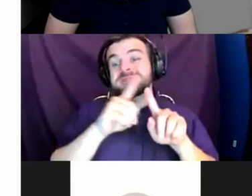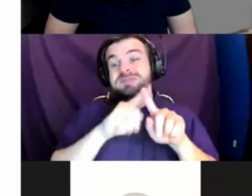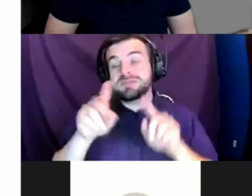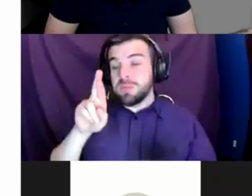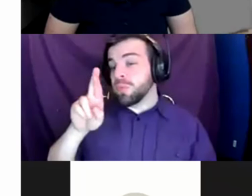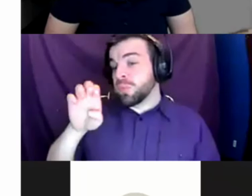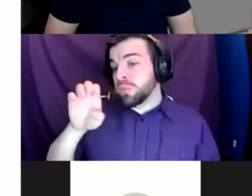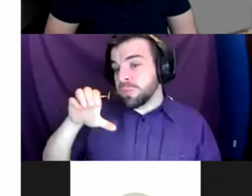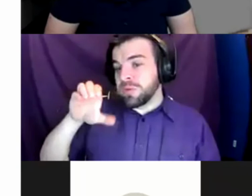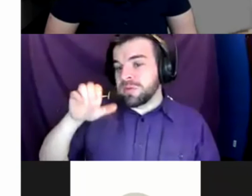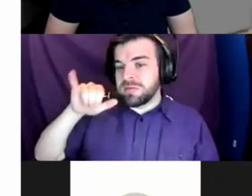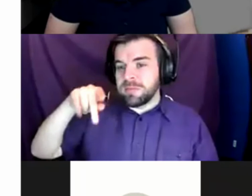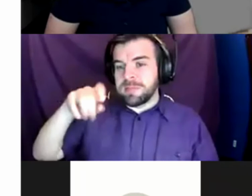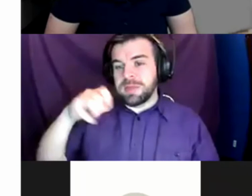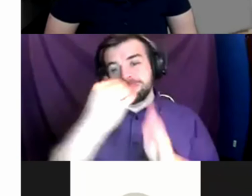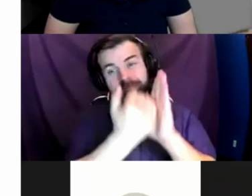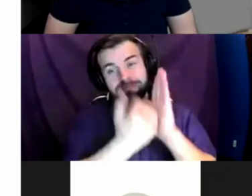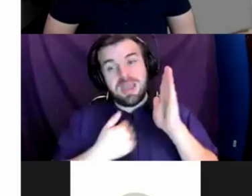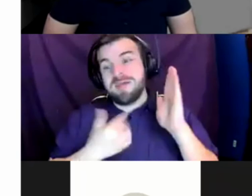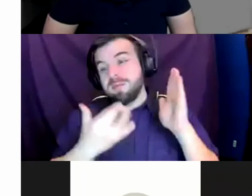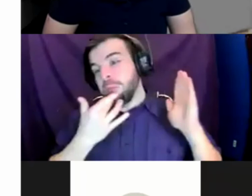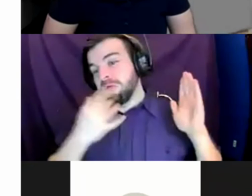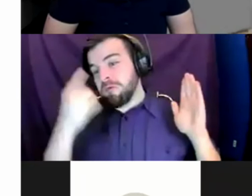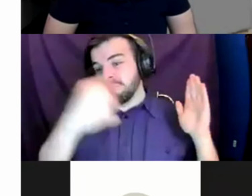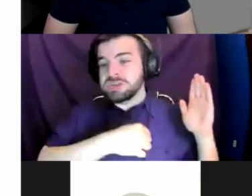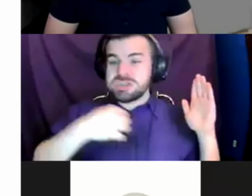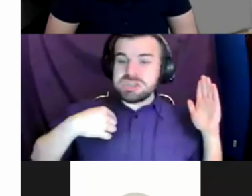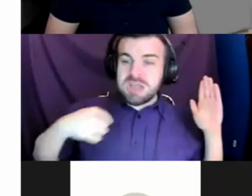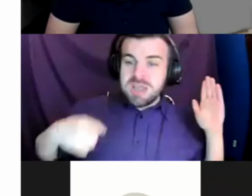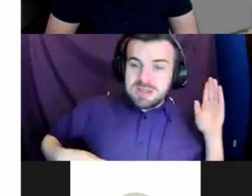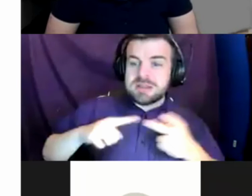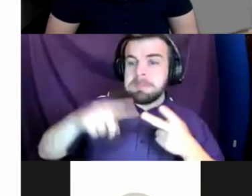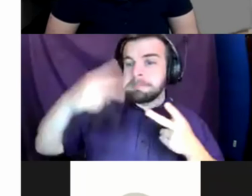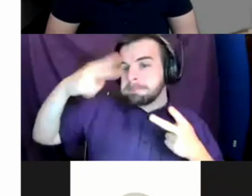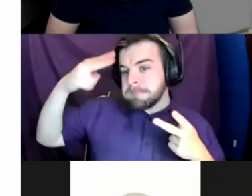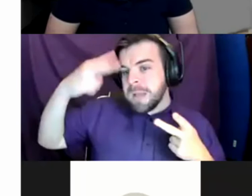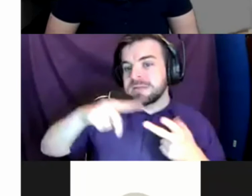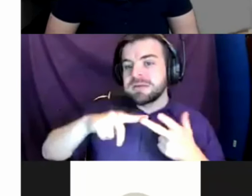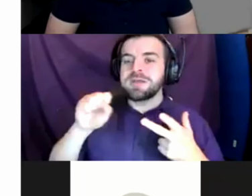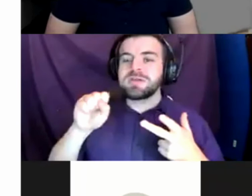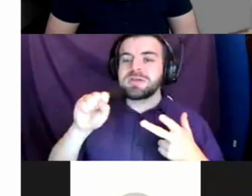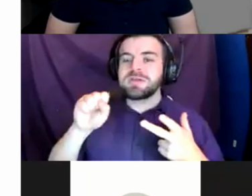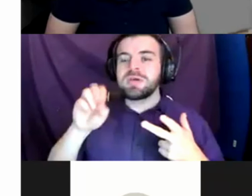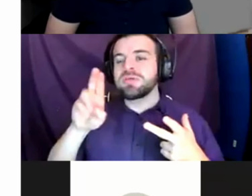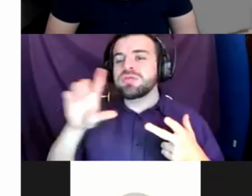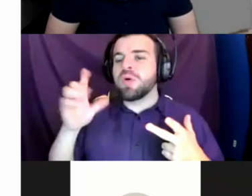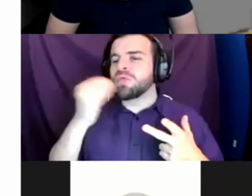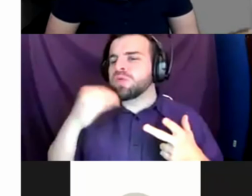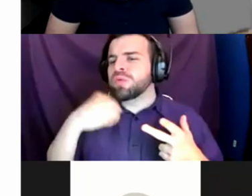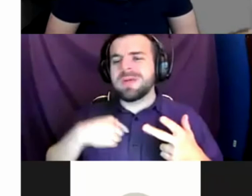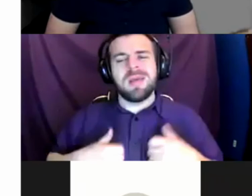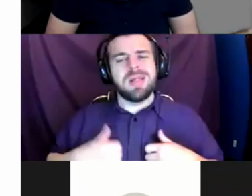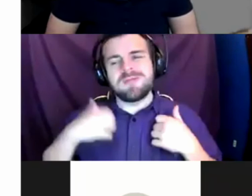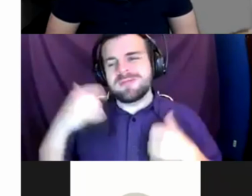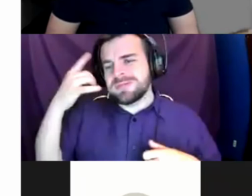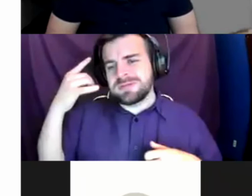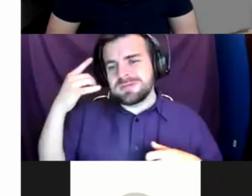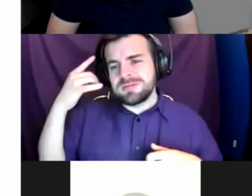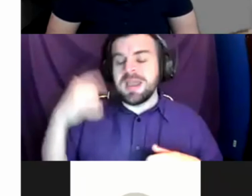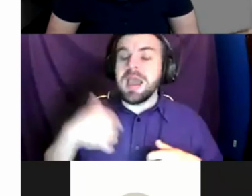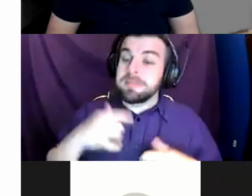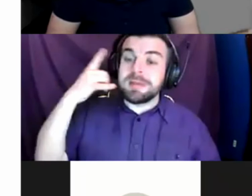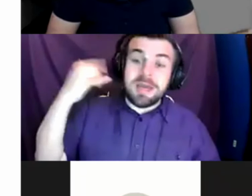food and Mexican food and soul food. I'm a California girl, so I really like my tacos. There you go. Oh,